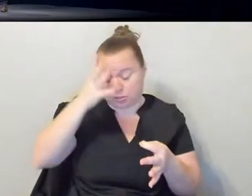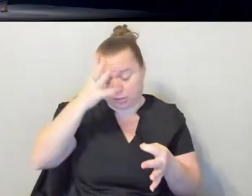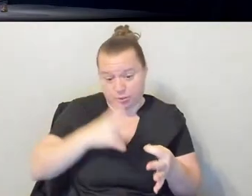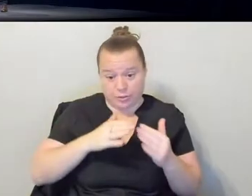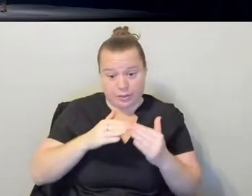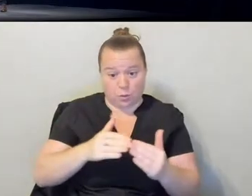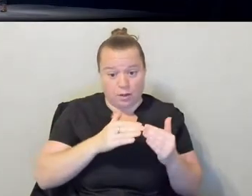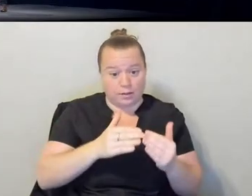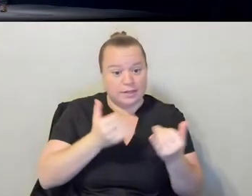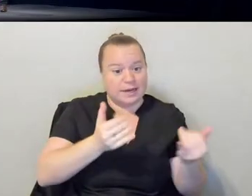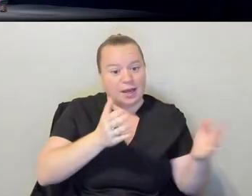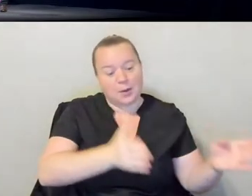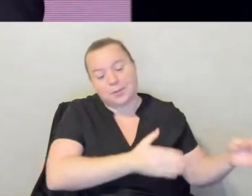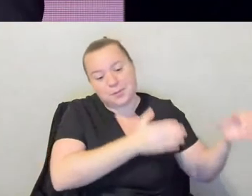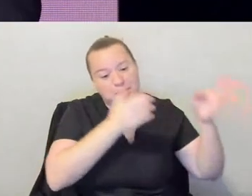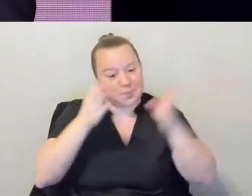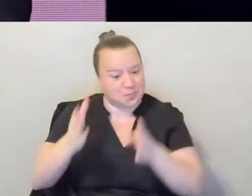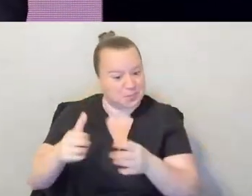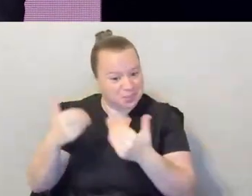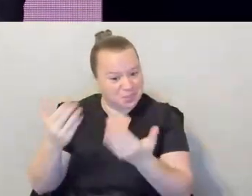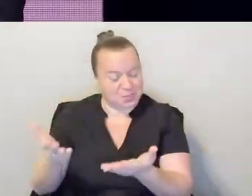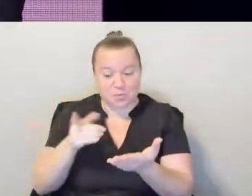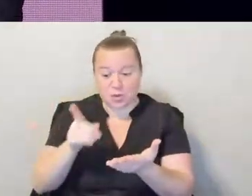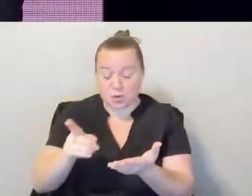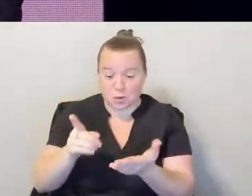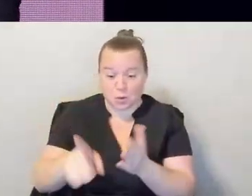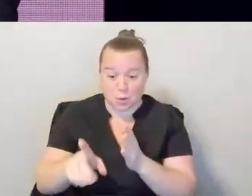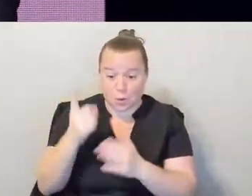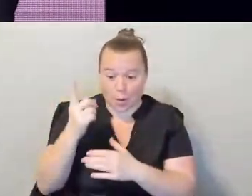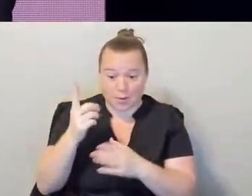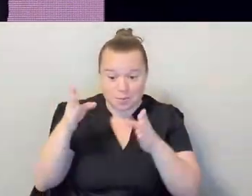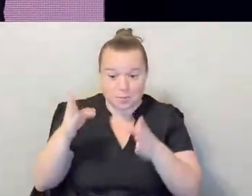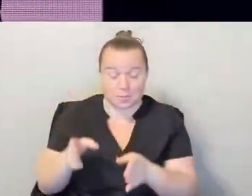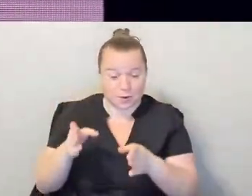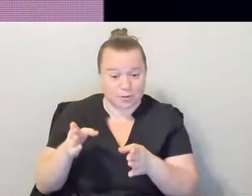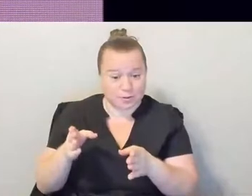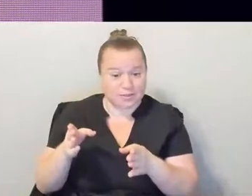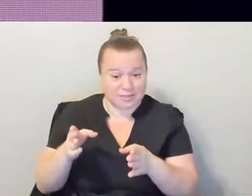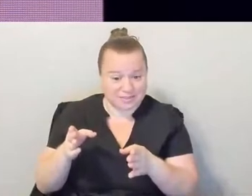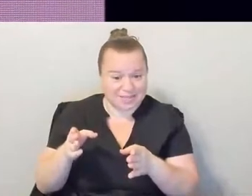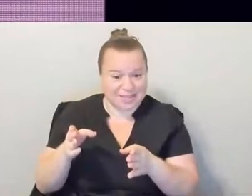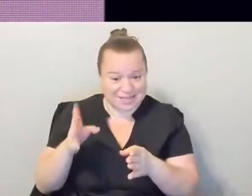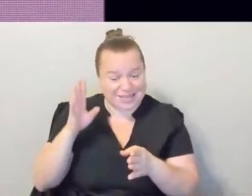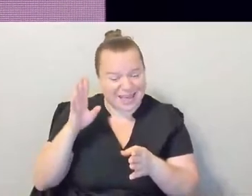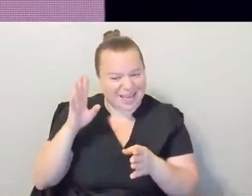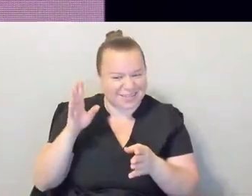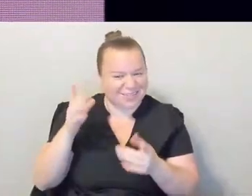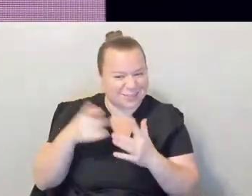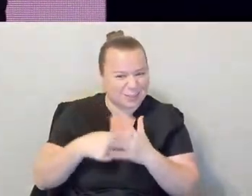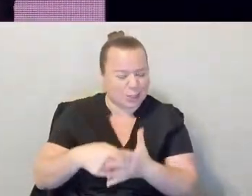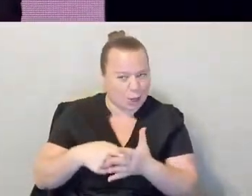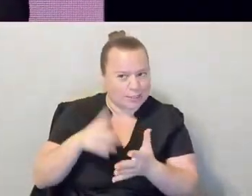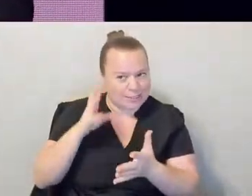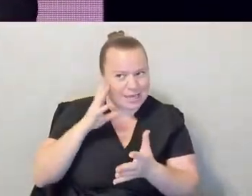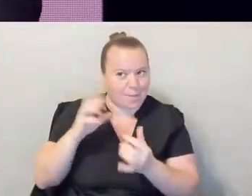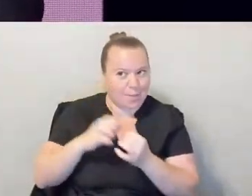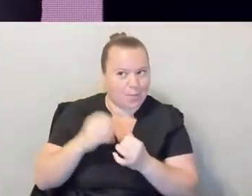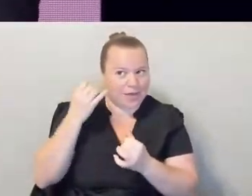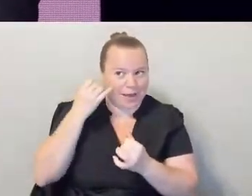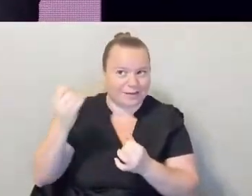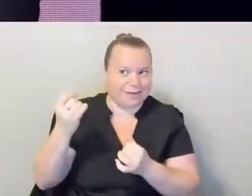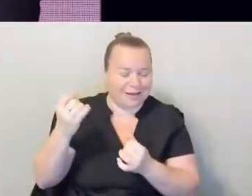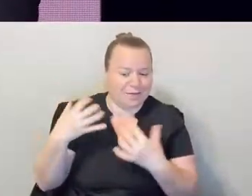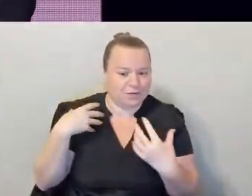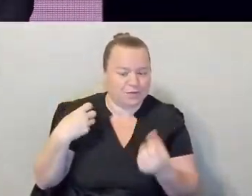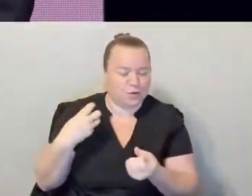come to you. You were one of the people that sort of penned the idea of how we would put this recovery fund